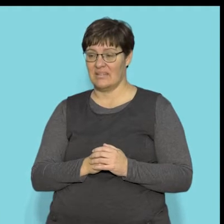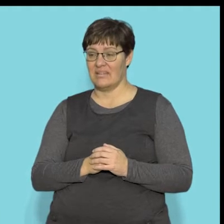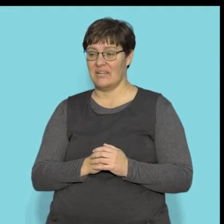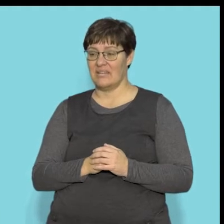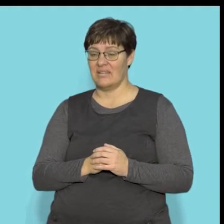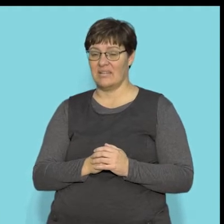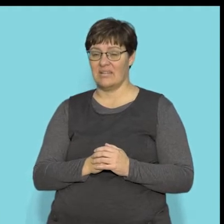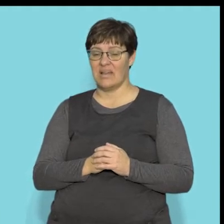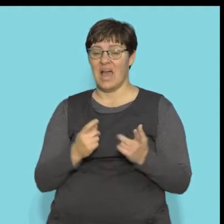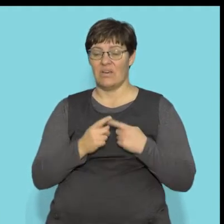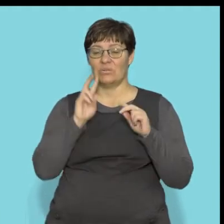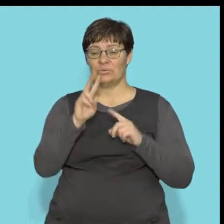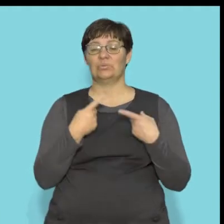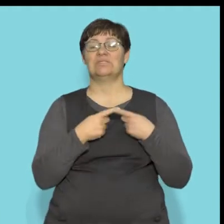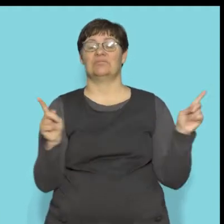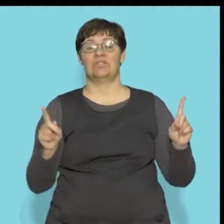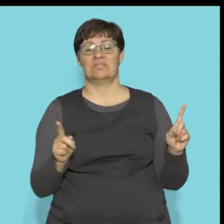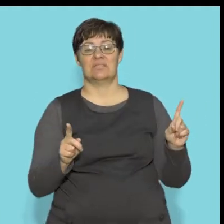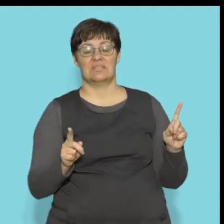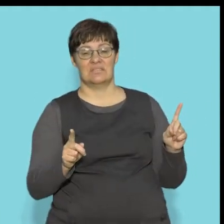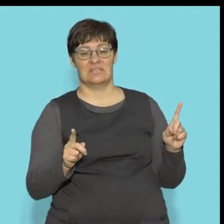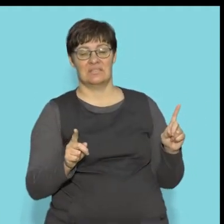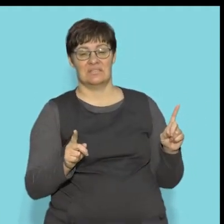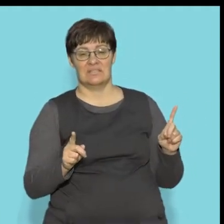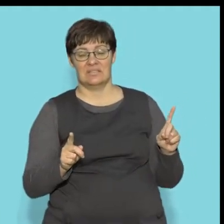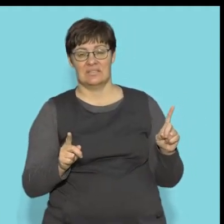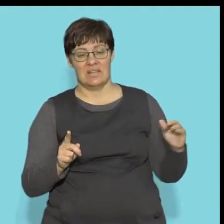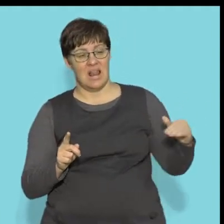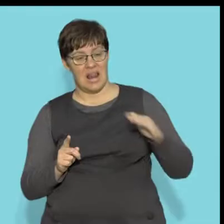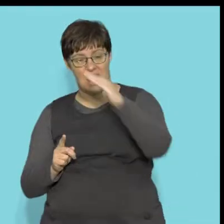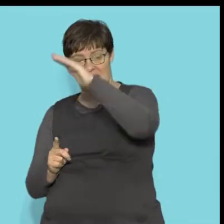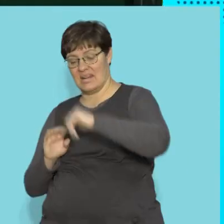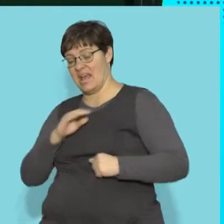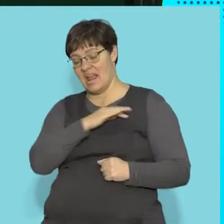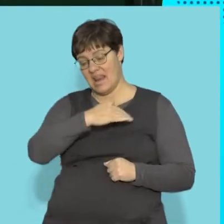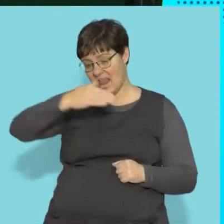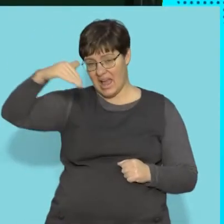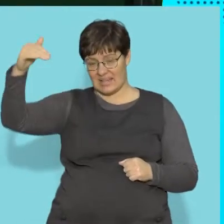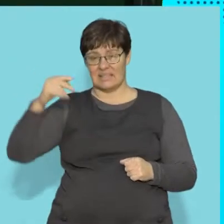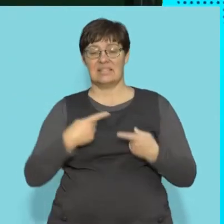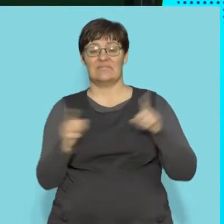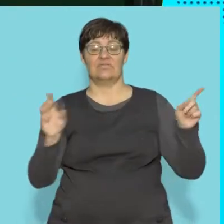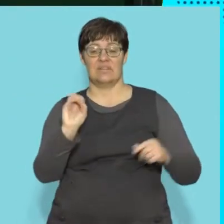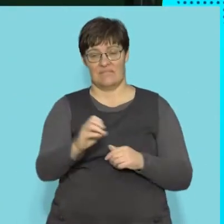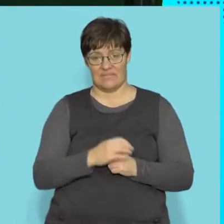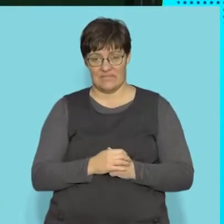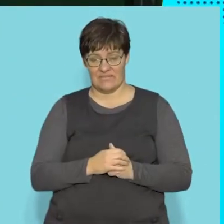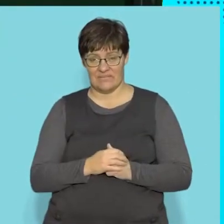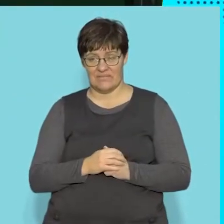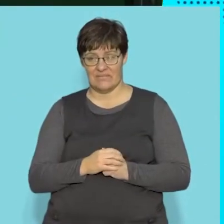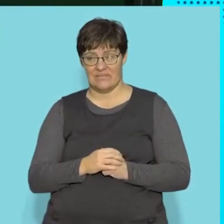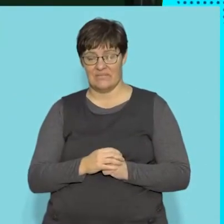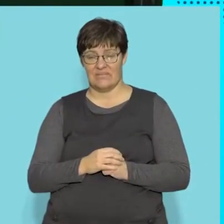have two different sets of axes, two different lines growing. So